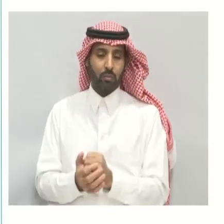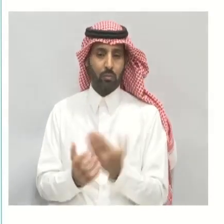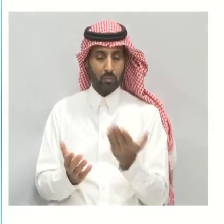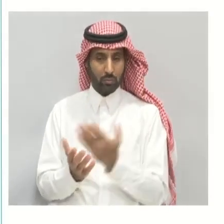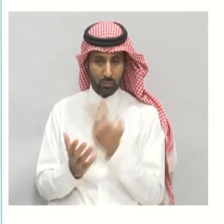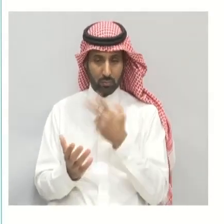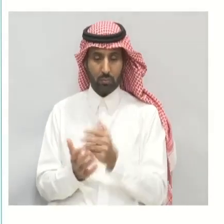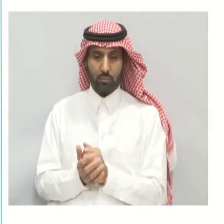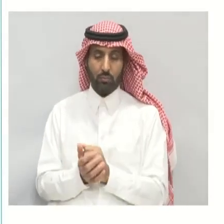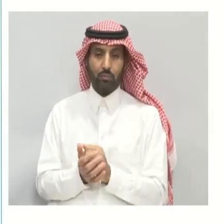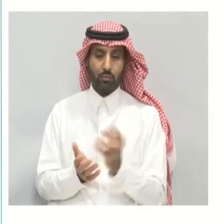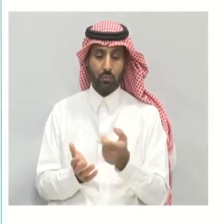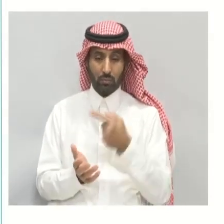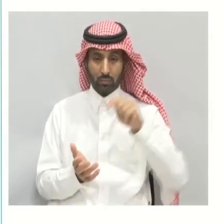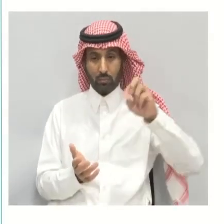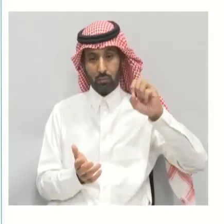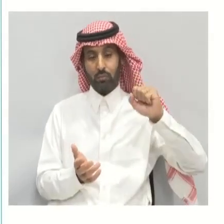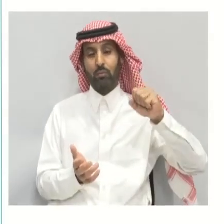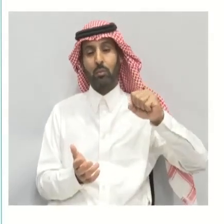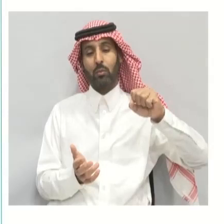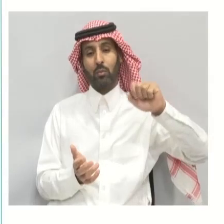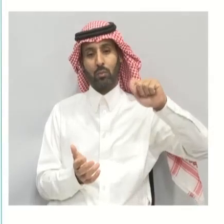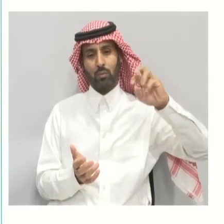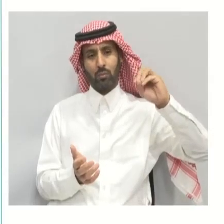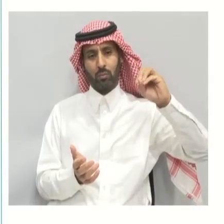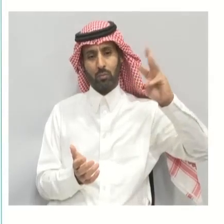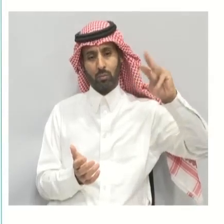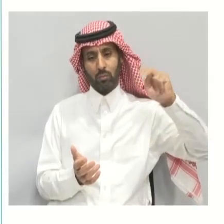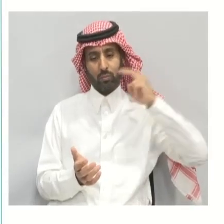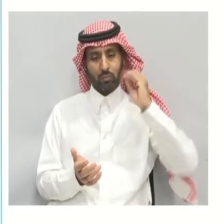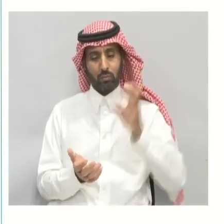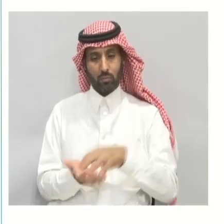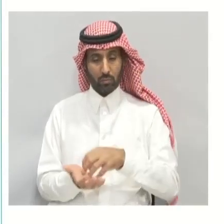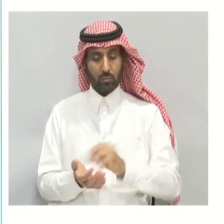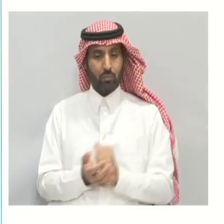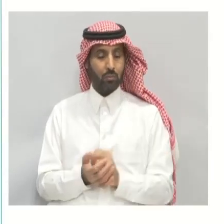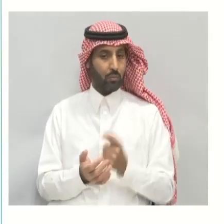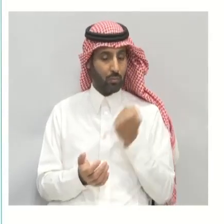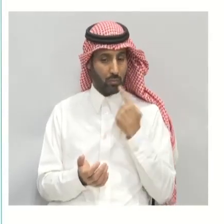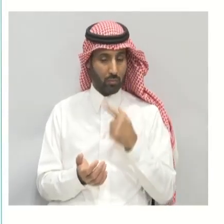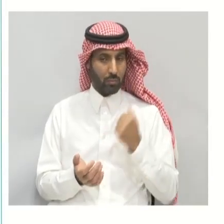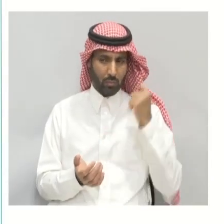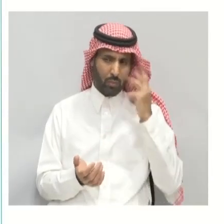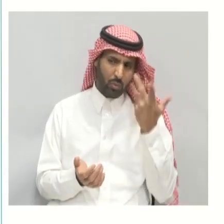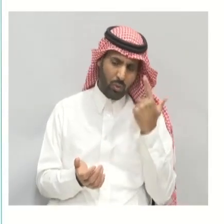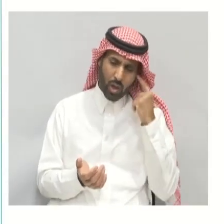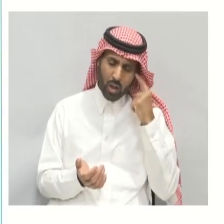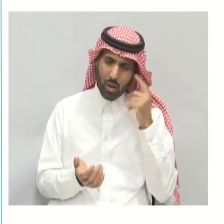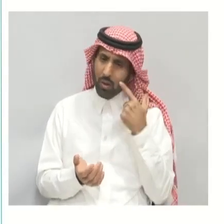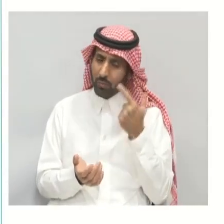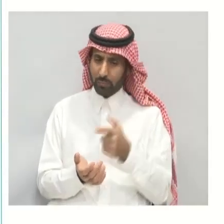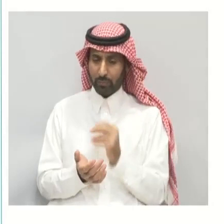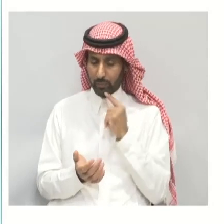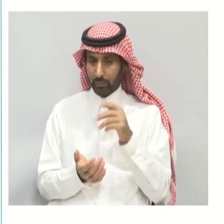can say the town of Foz do Iguazu is near the falls. And how can I predict the answer of this